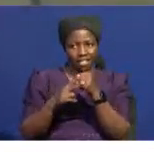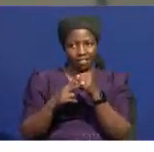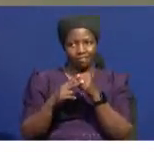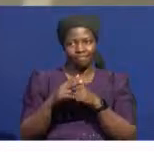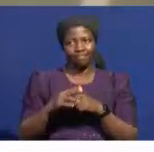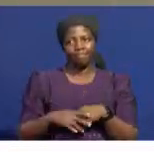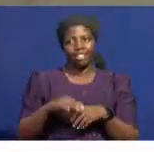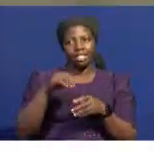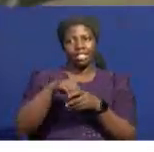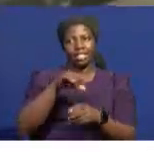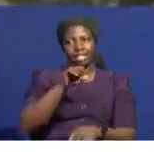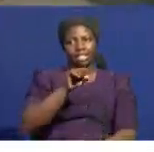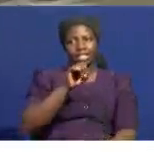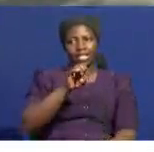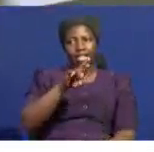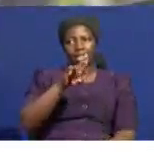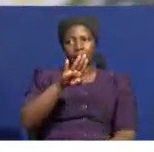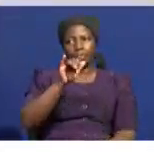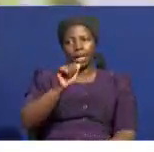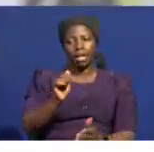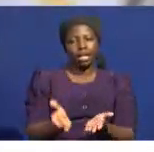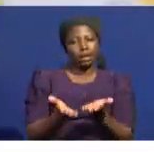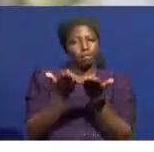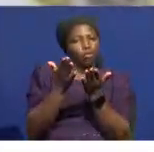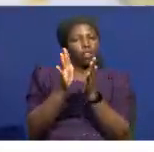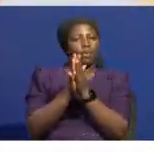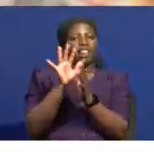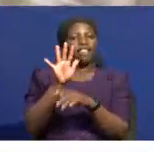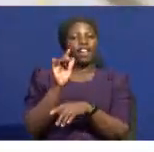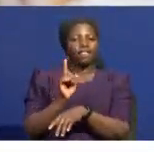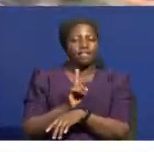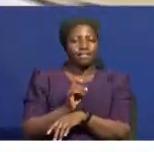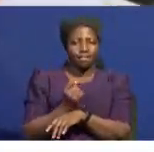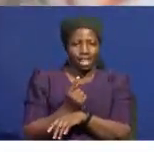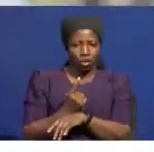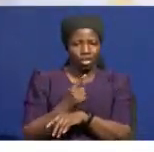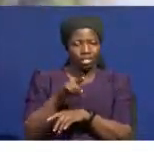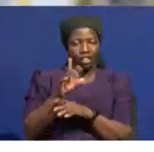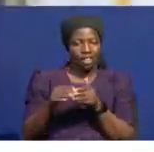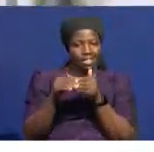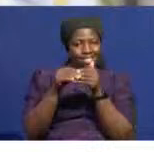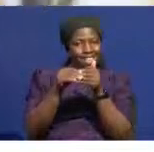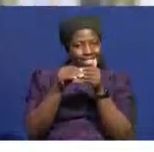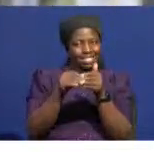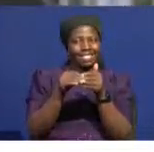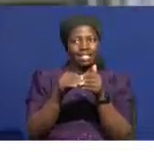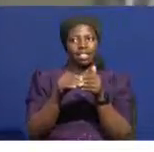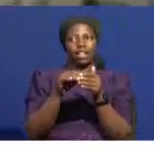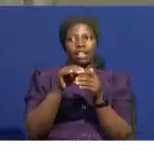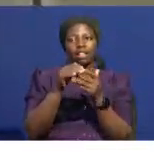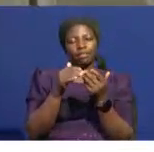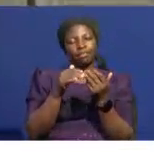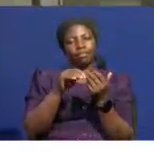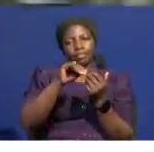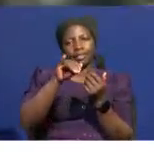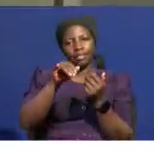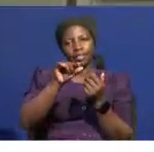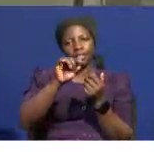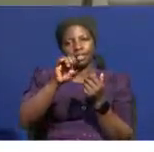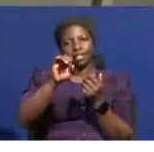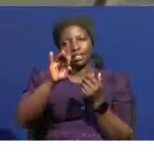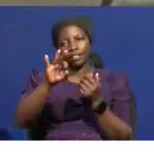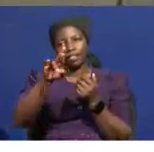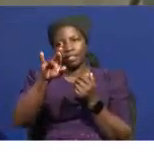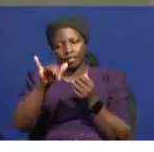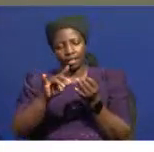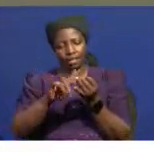Belgrade, Serbia, also improved his personal best by 5 seconds. Sawe took the lead from his compatriots Geoffrey Toroitich Kipchumba and